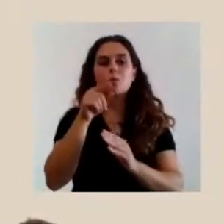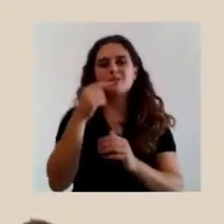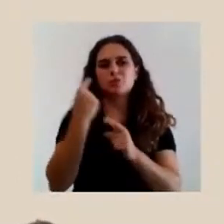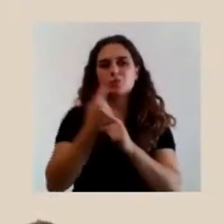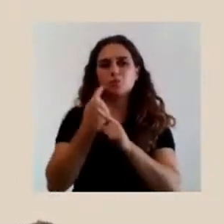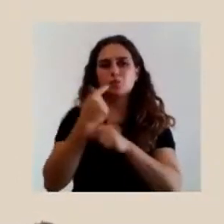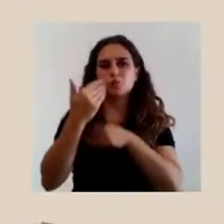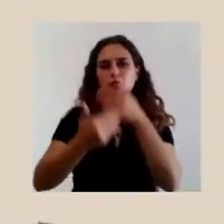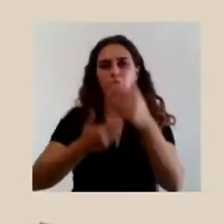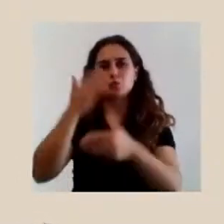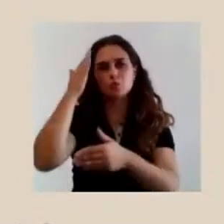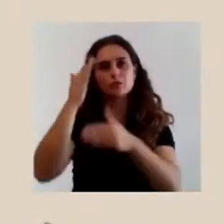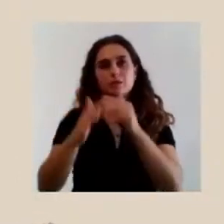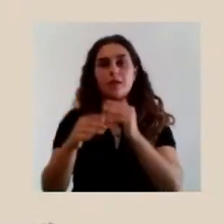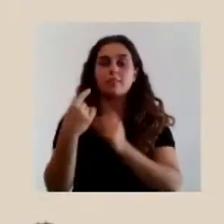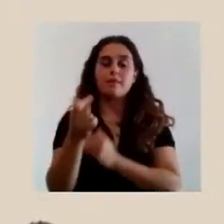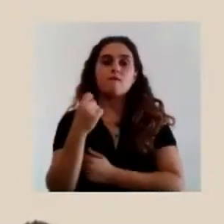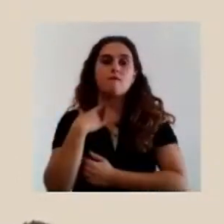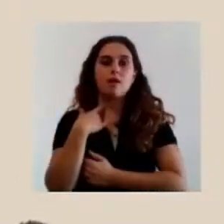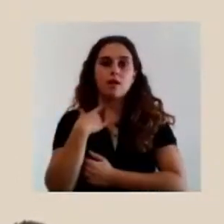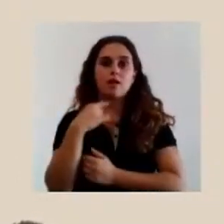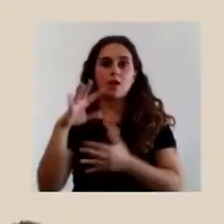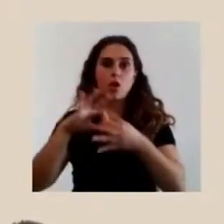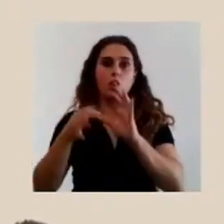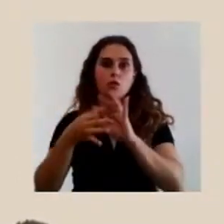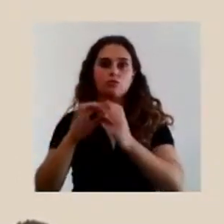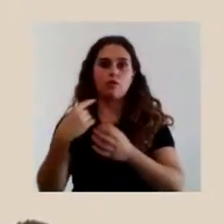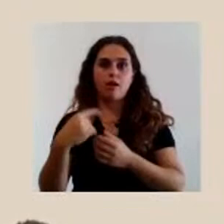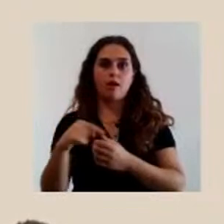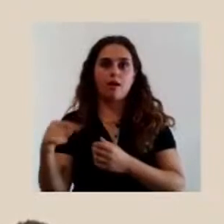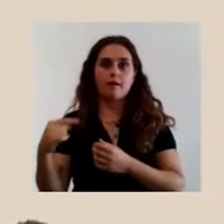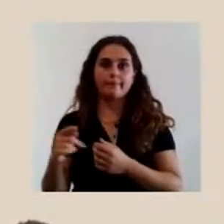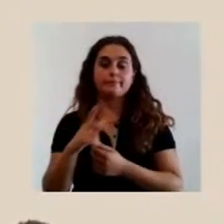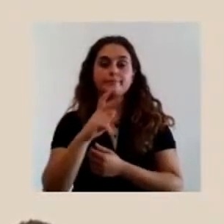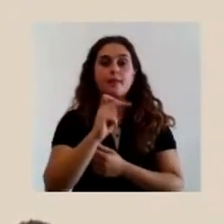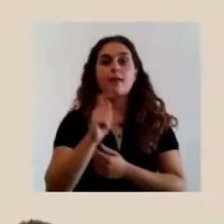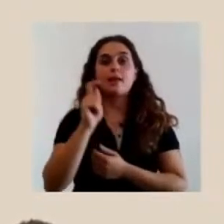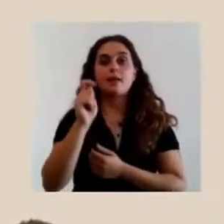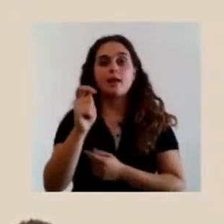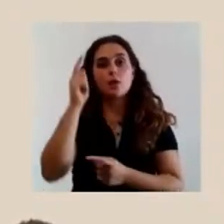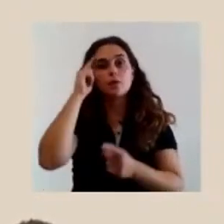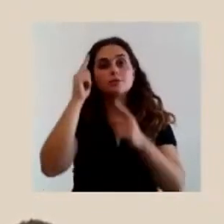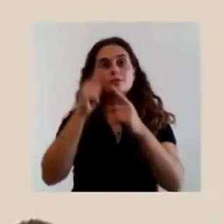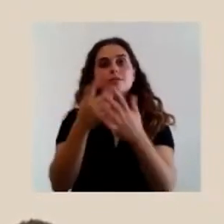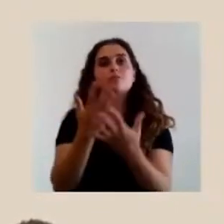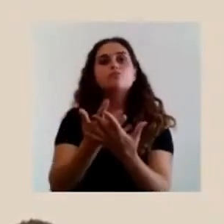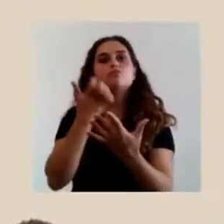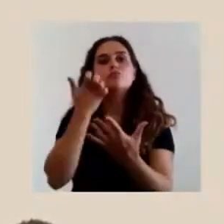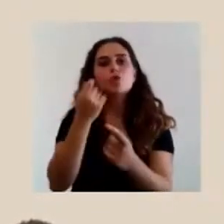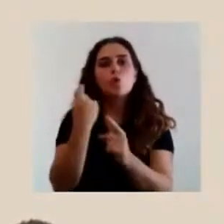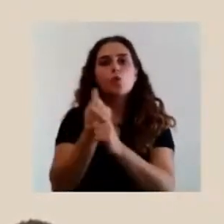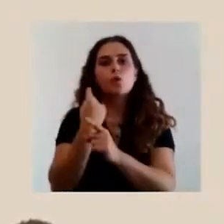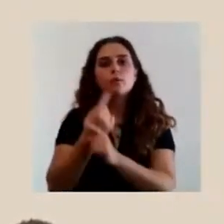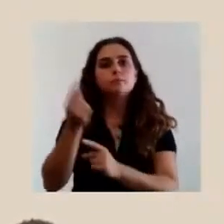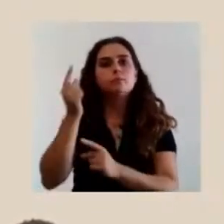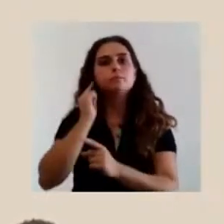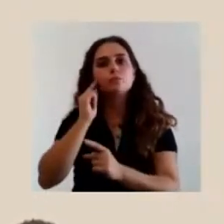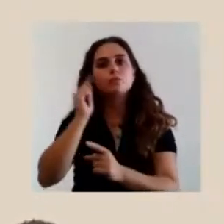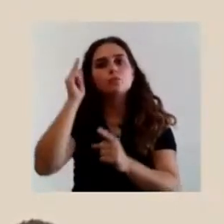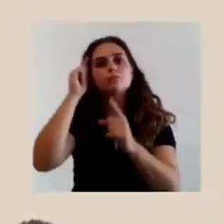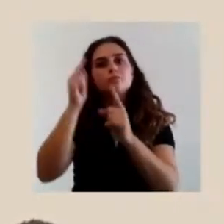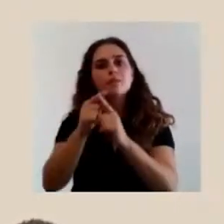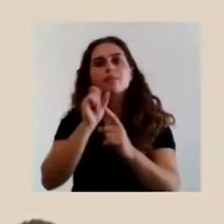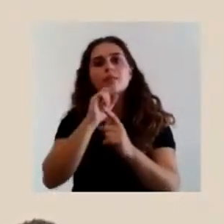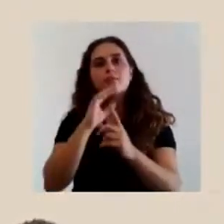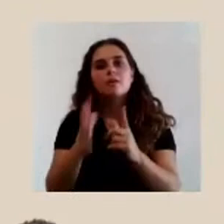go, there was a flaw in our logic. AI systems seek to extract relevant statistics from data to achieve a given